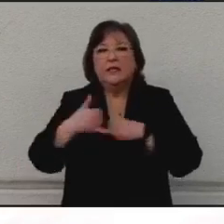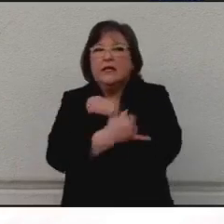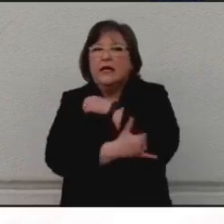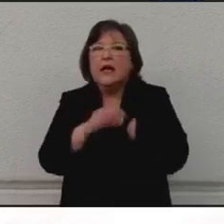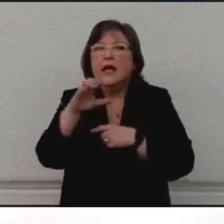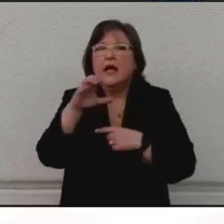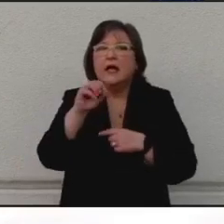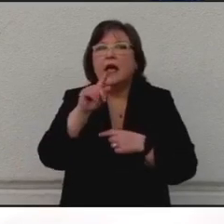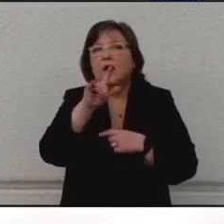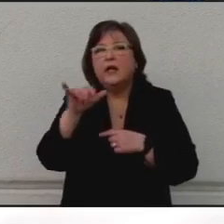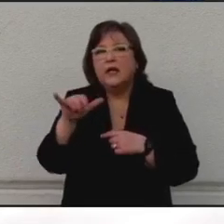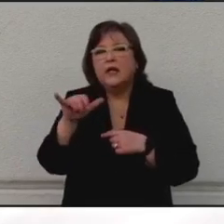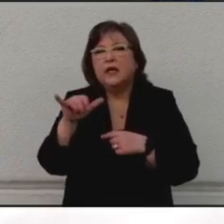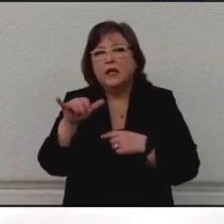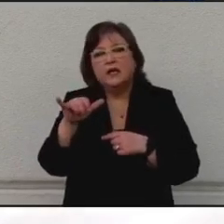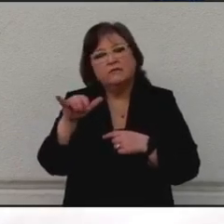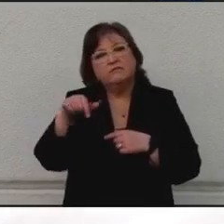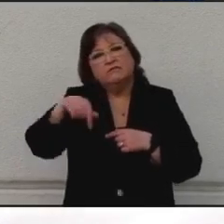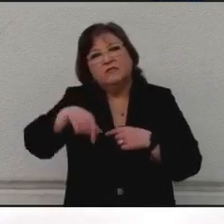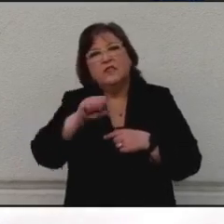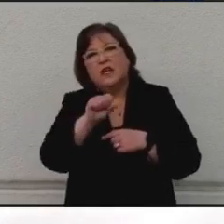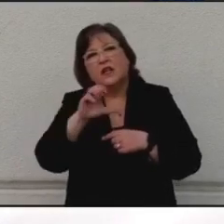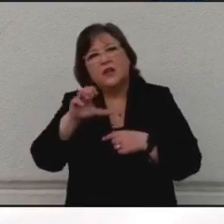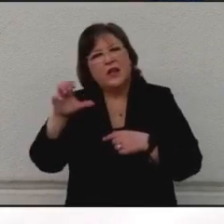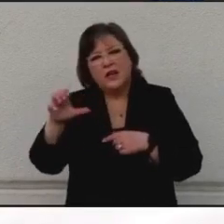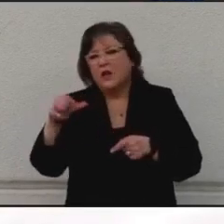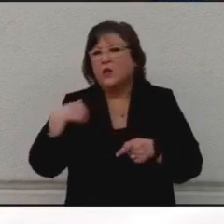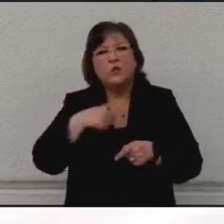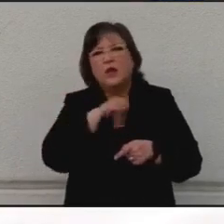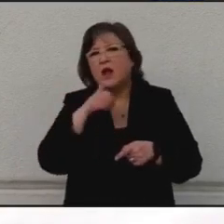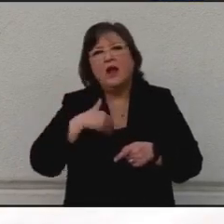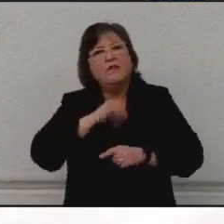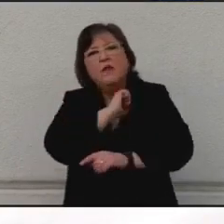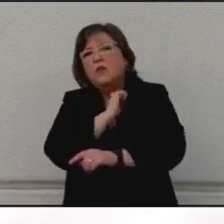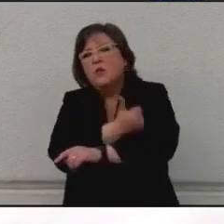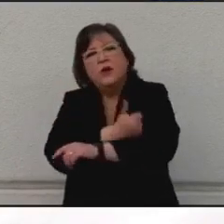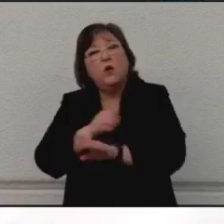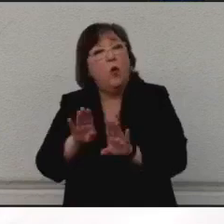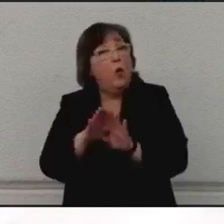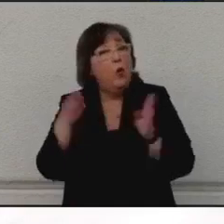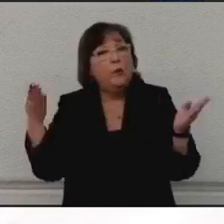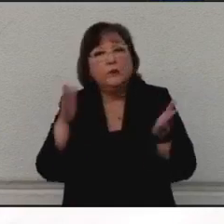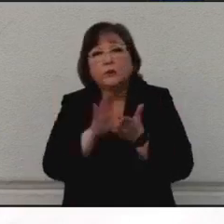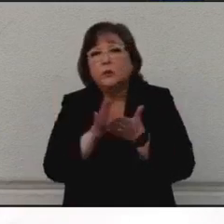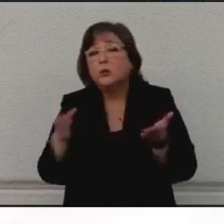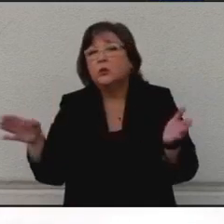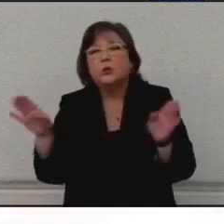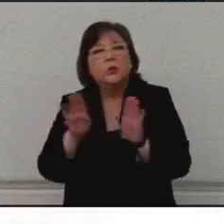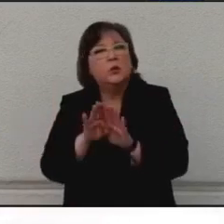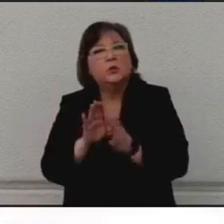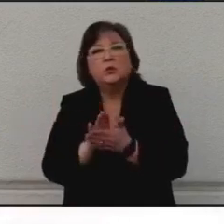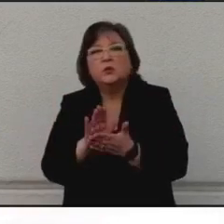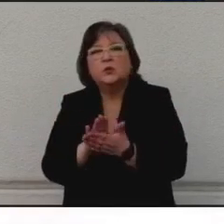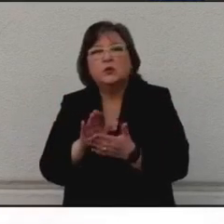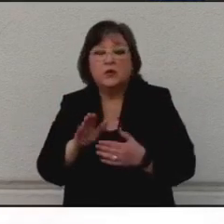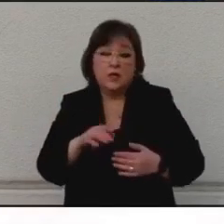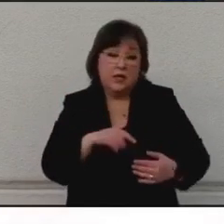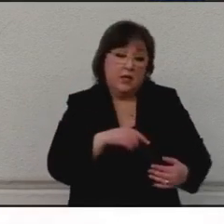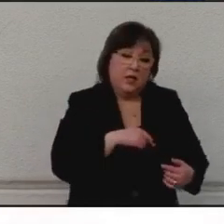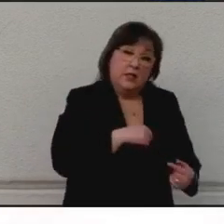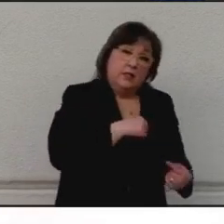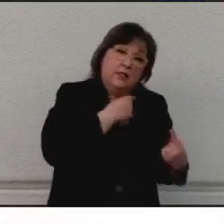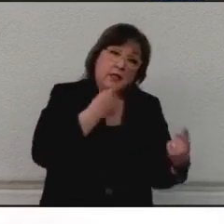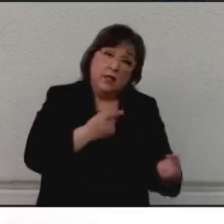close a school, but not to open a school. We have worked since July very carefully